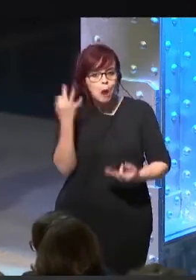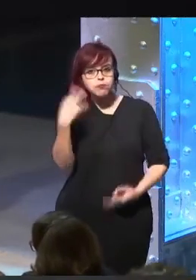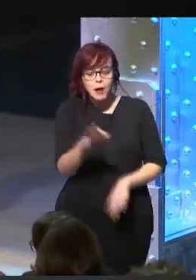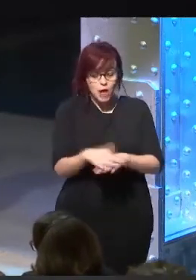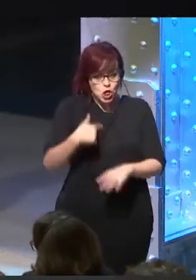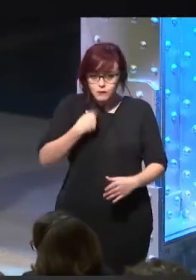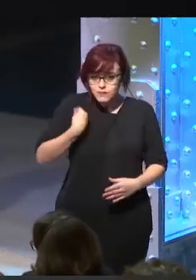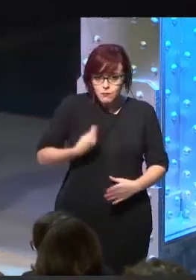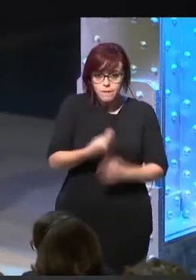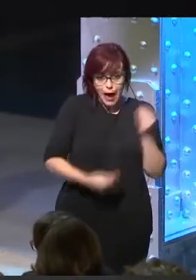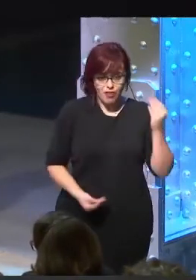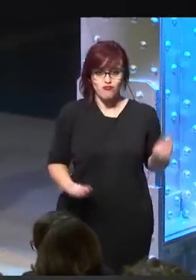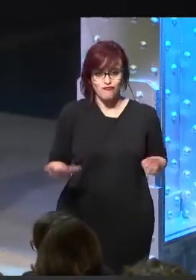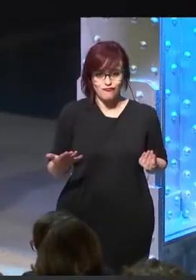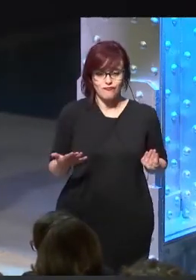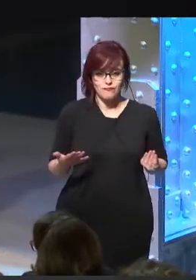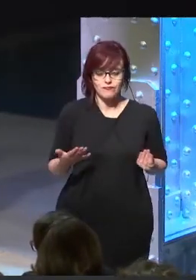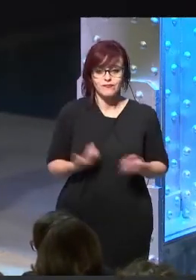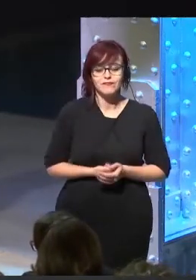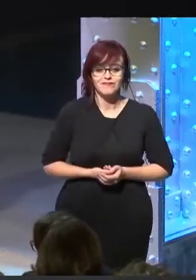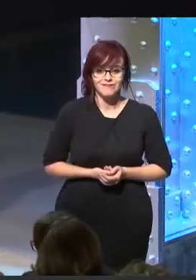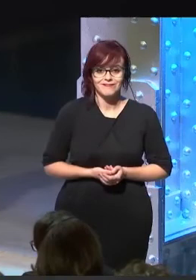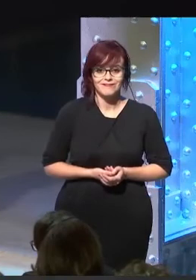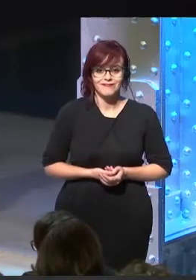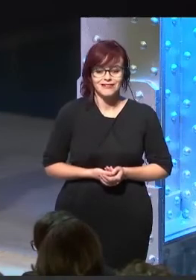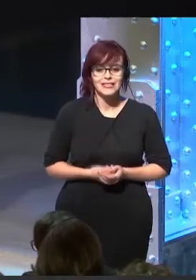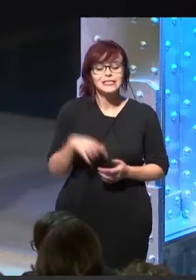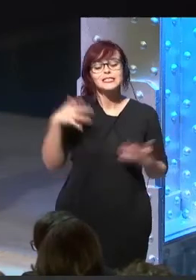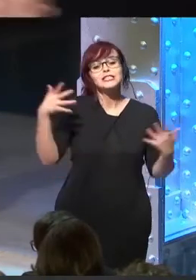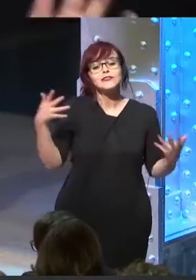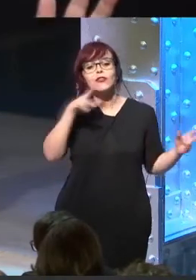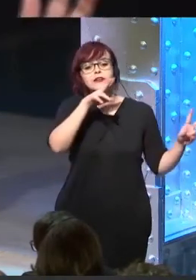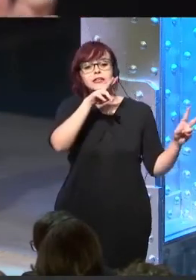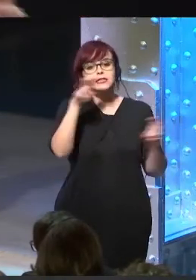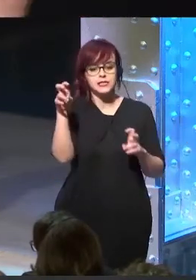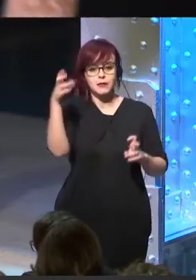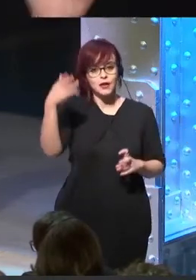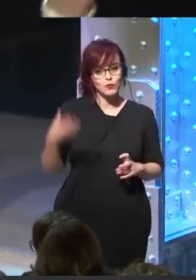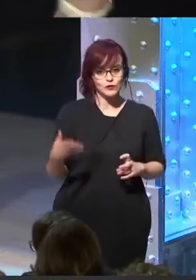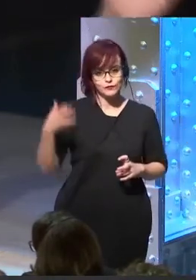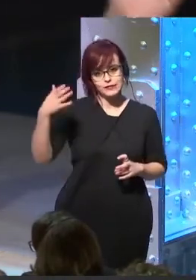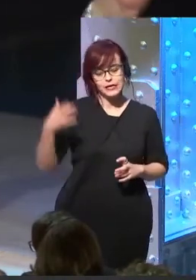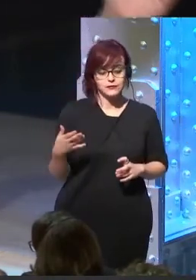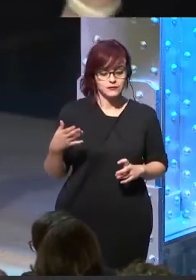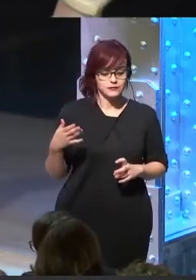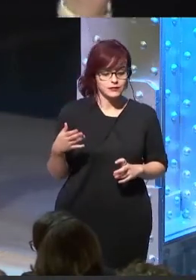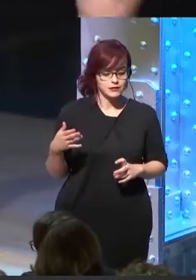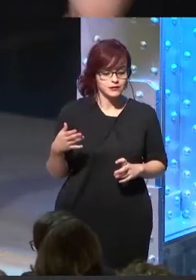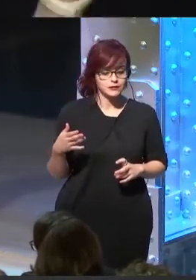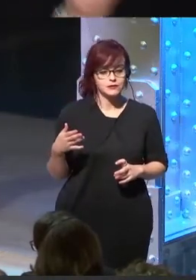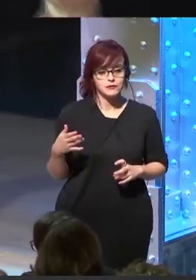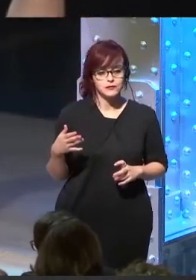Now, the trouble about that story is that it both says, look, here